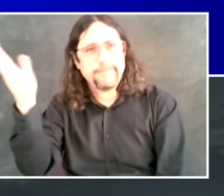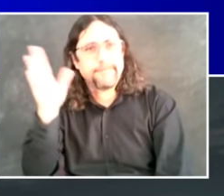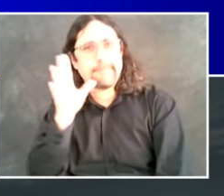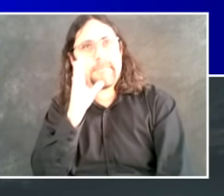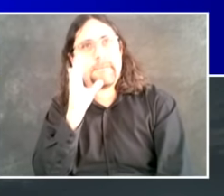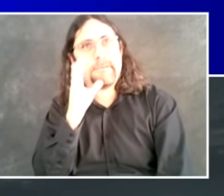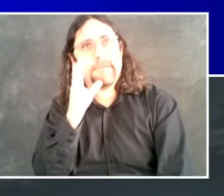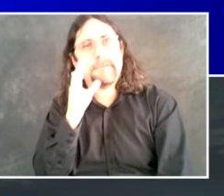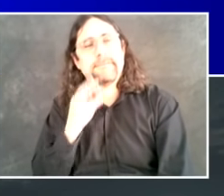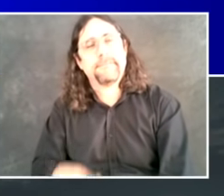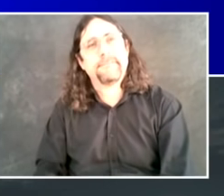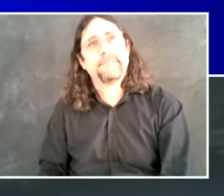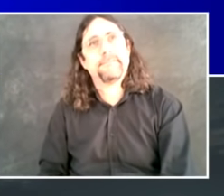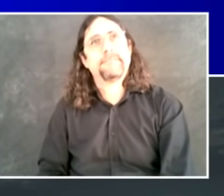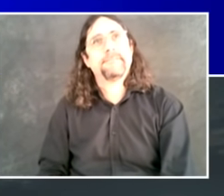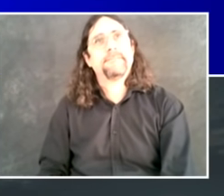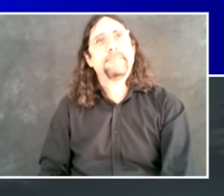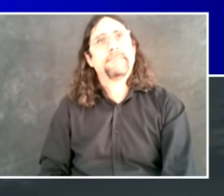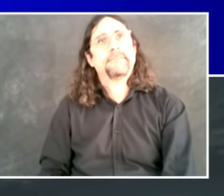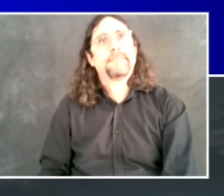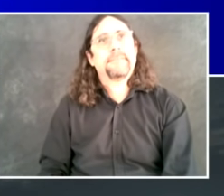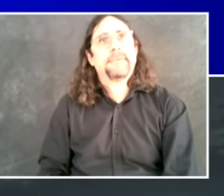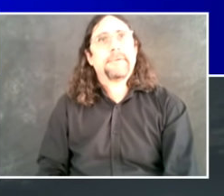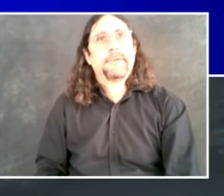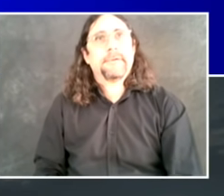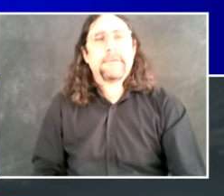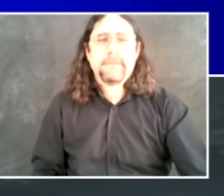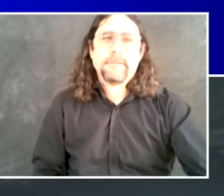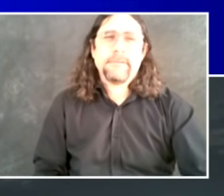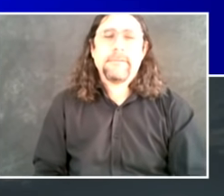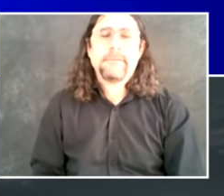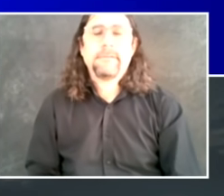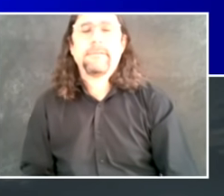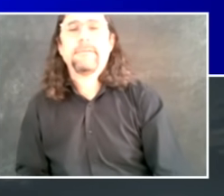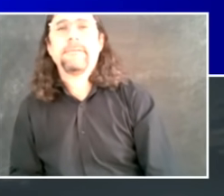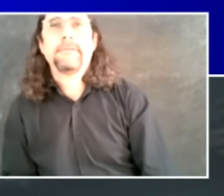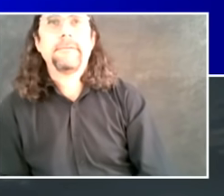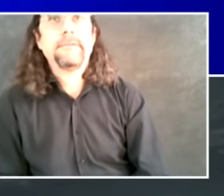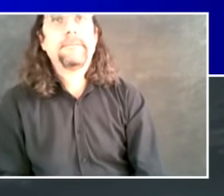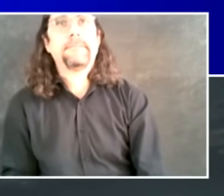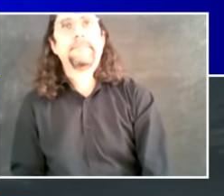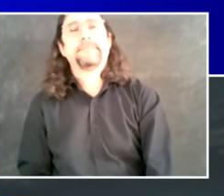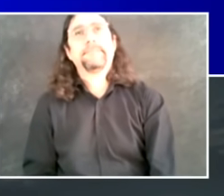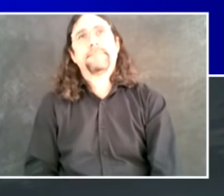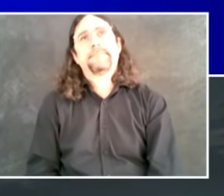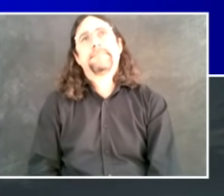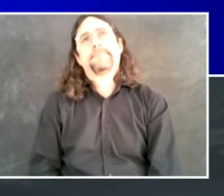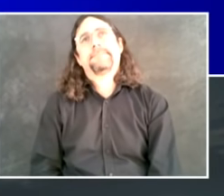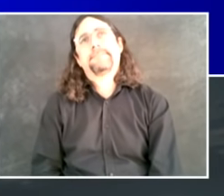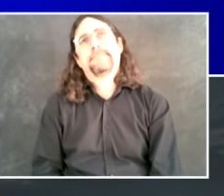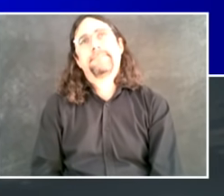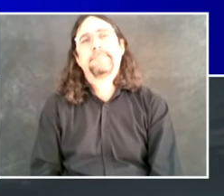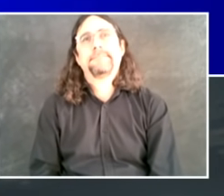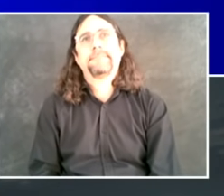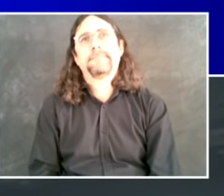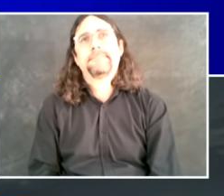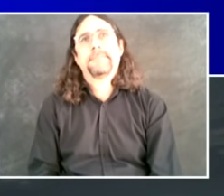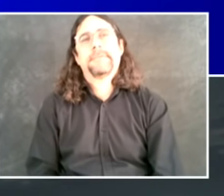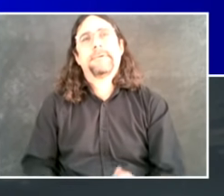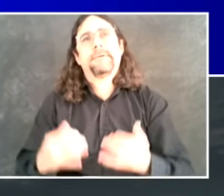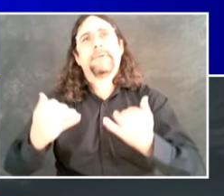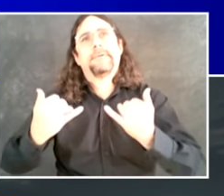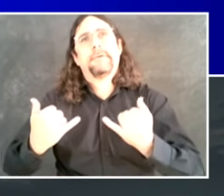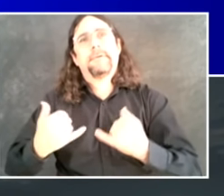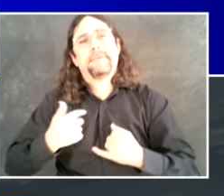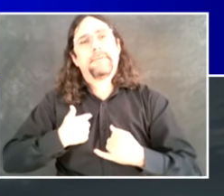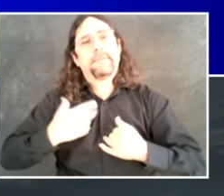Now, want to talk to you something I talked about on Friday, and it's such a powerful, a